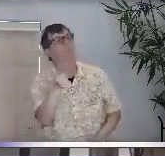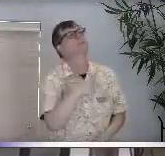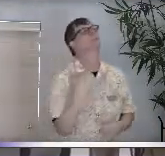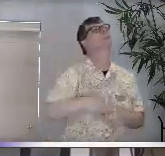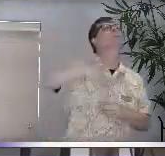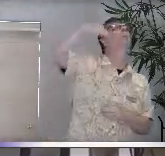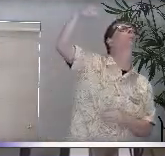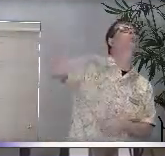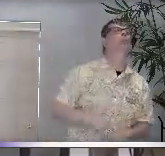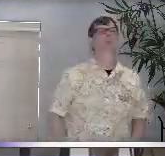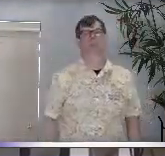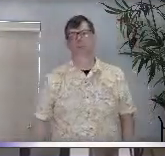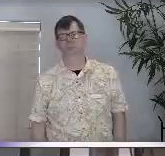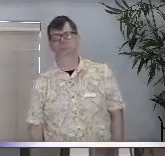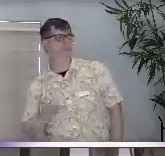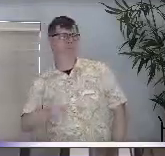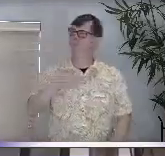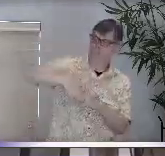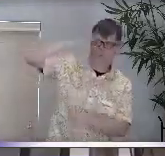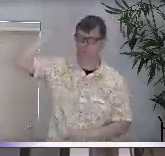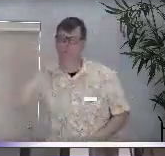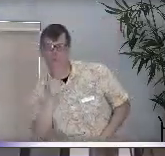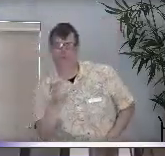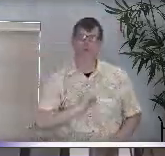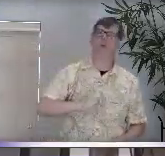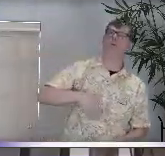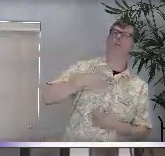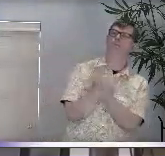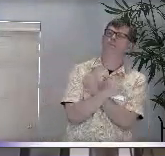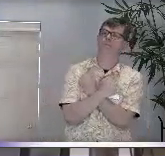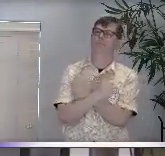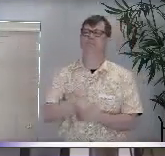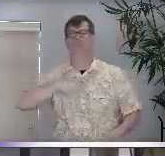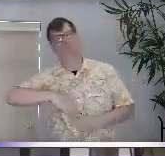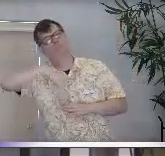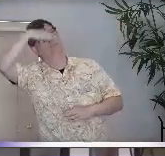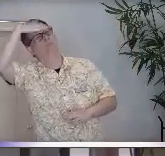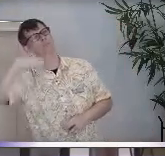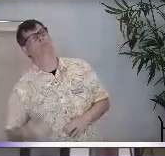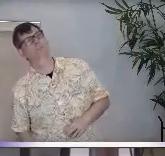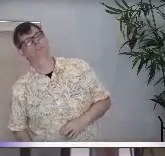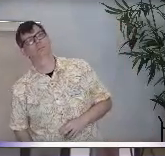of. And I don't know about you, but I want more love. I want more